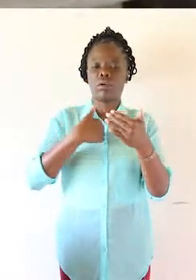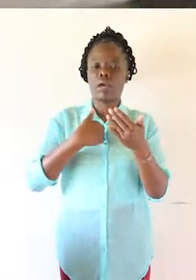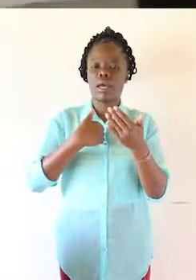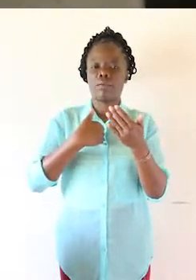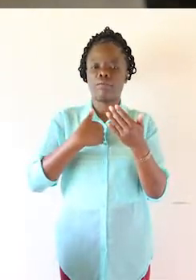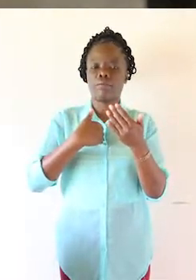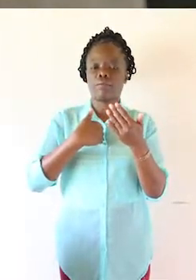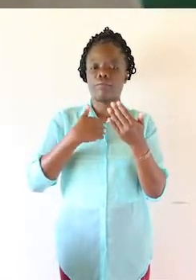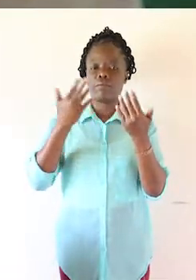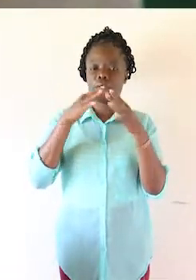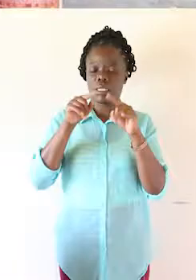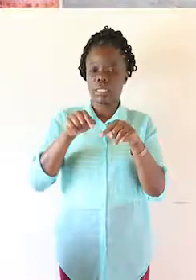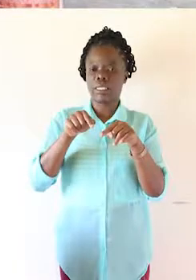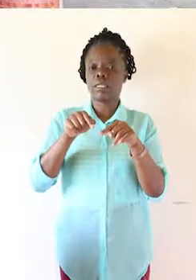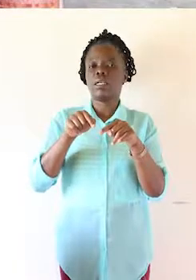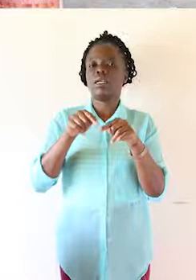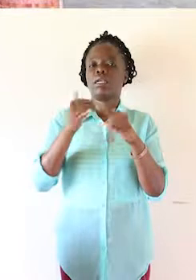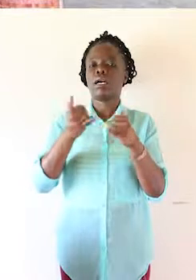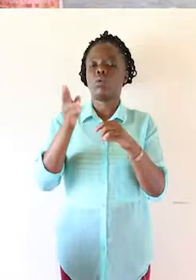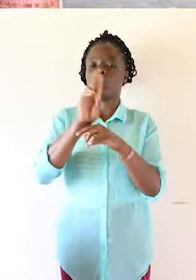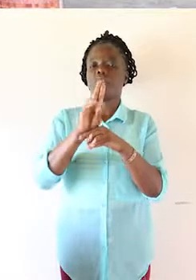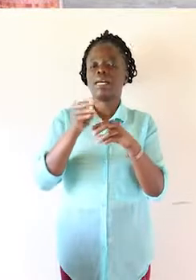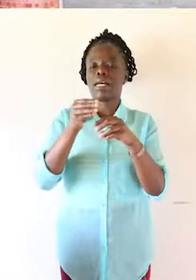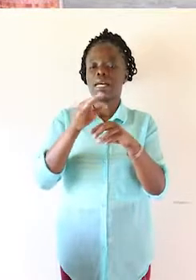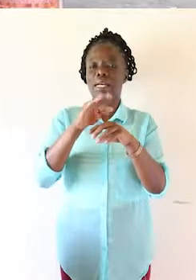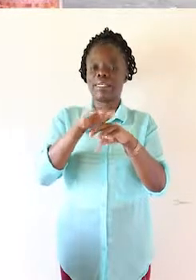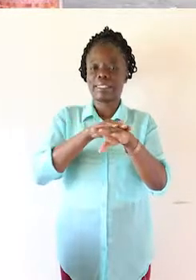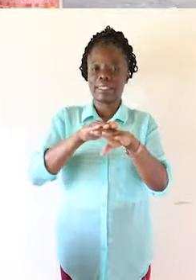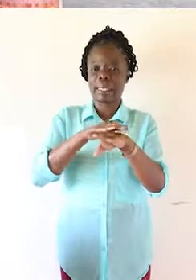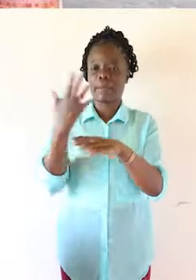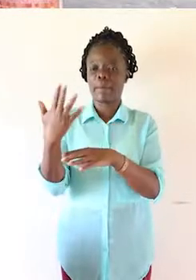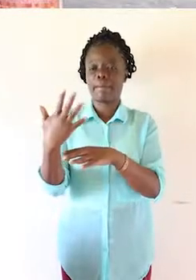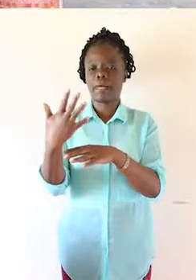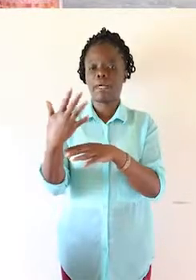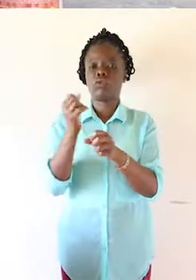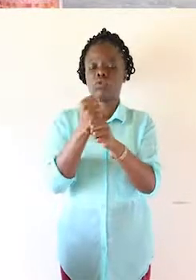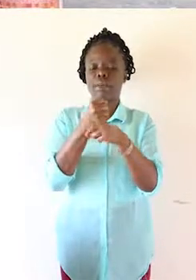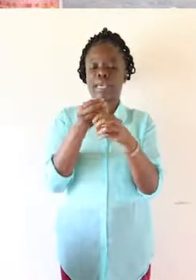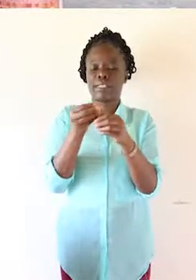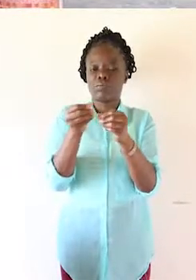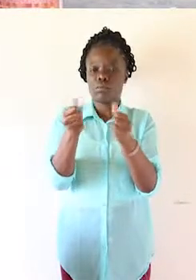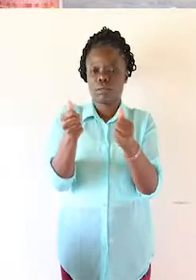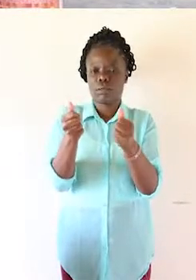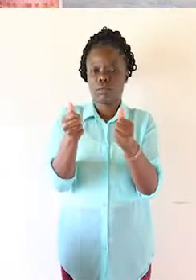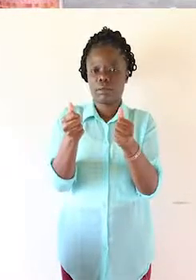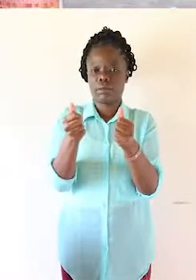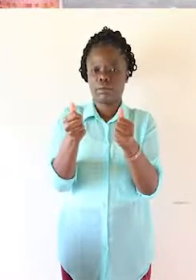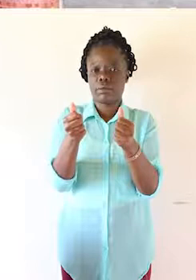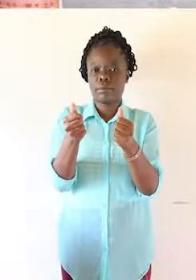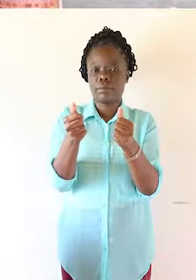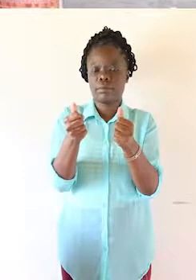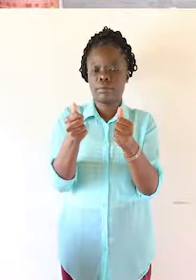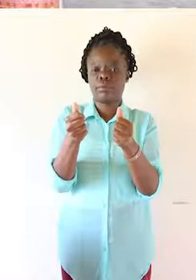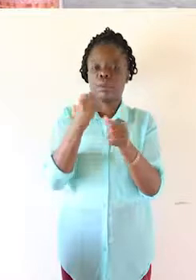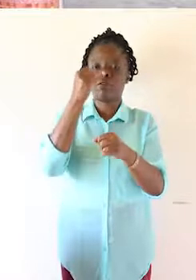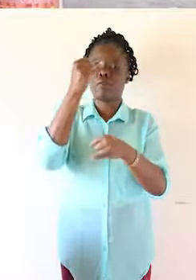Now, after we have fitted onto the legs, now we use a sandpaper to make it smooth. Yeah, now make